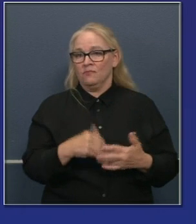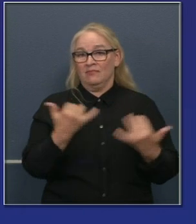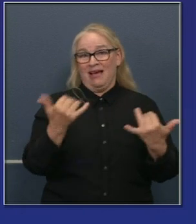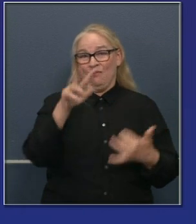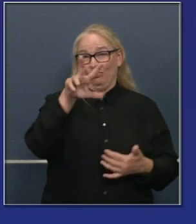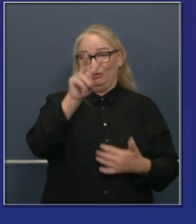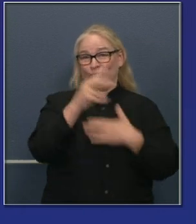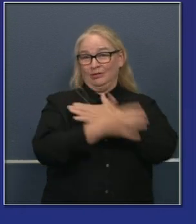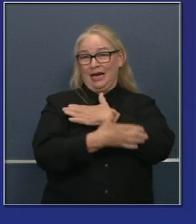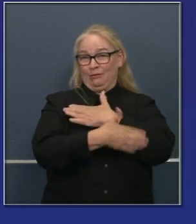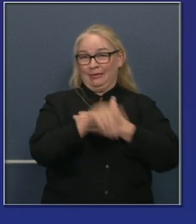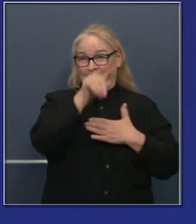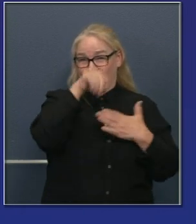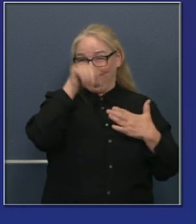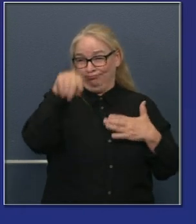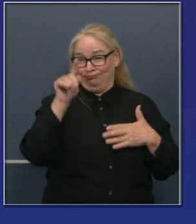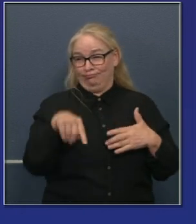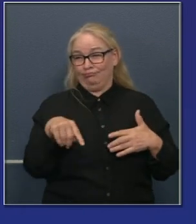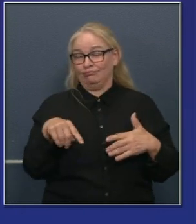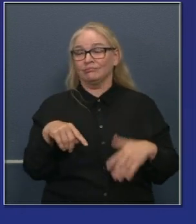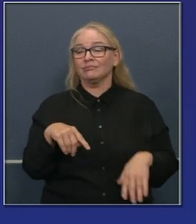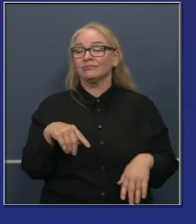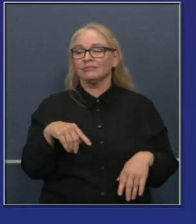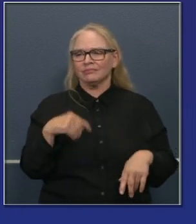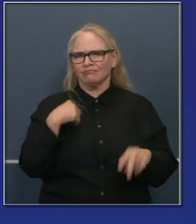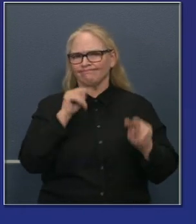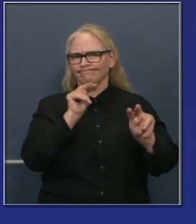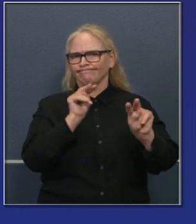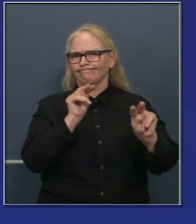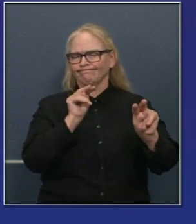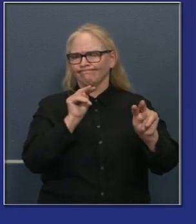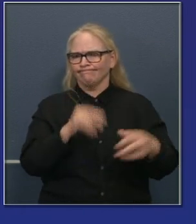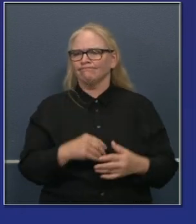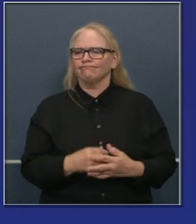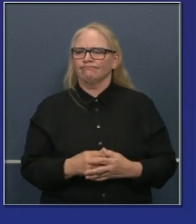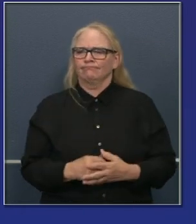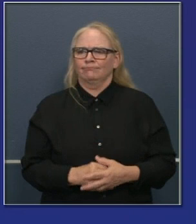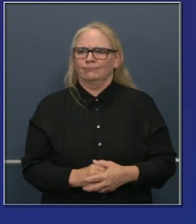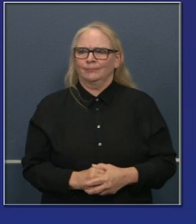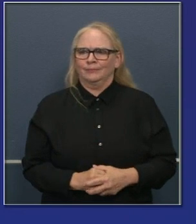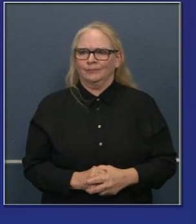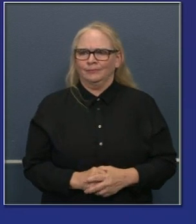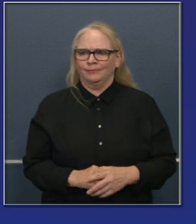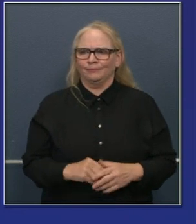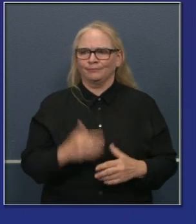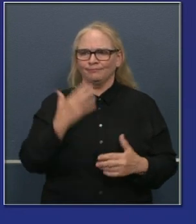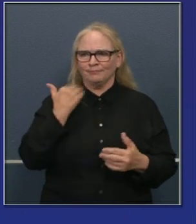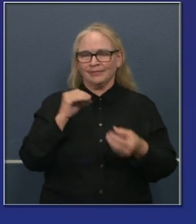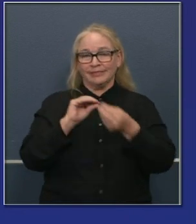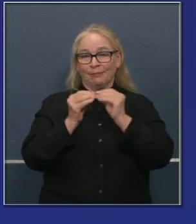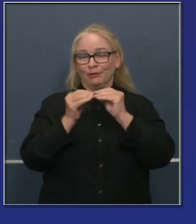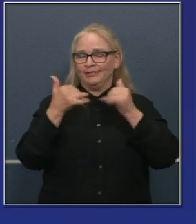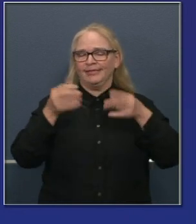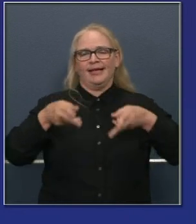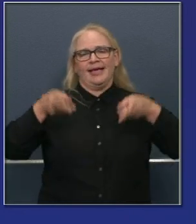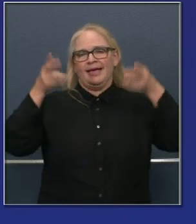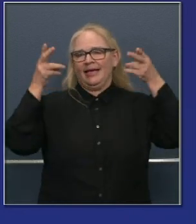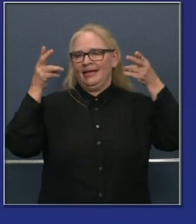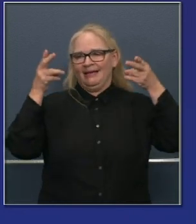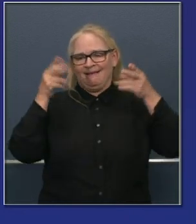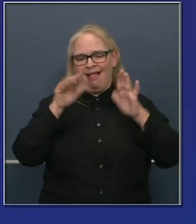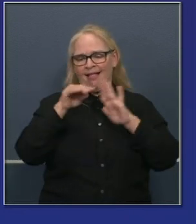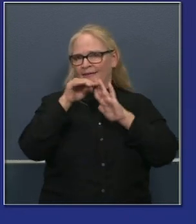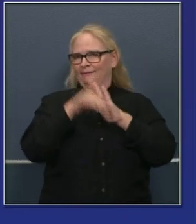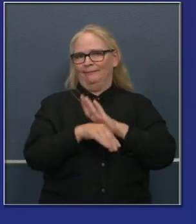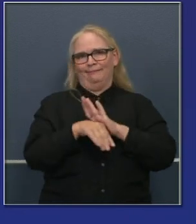this monitoring list. That number's held fairly steady, 29 or so last week. The end of the week, now 32. We